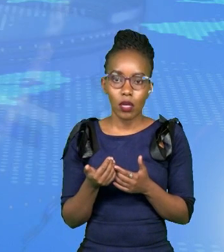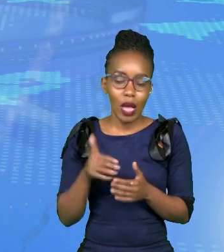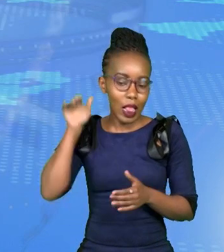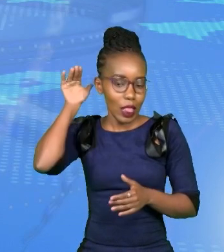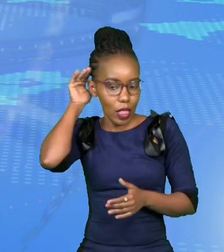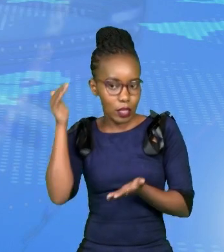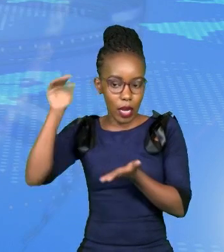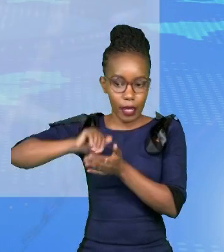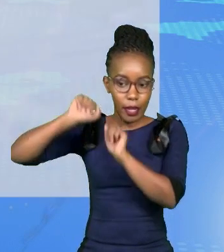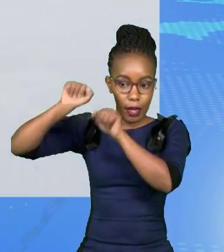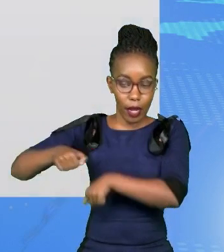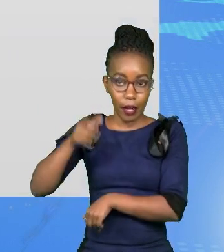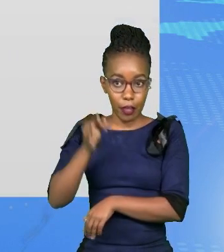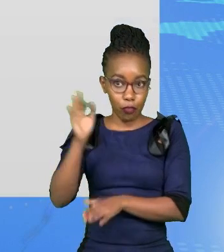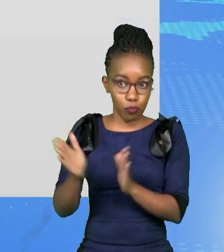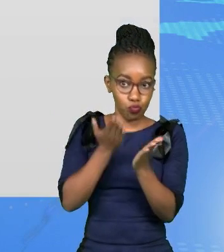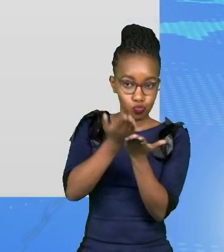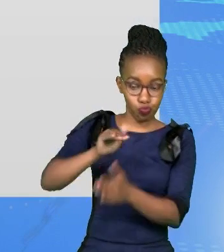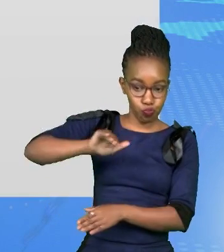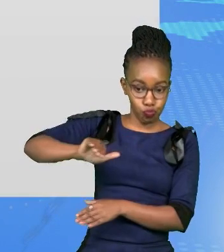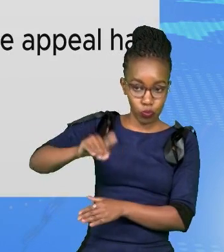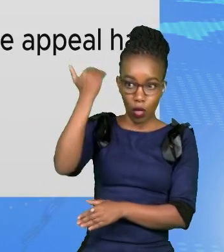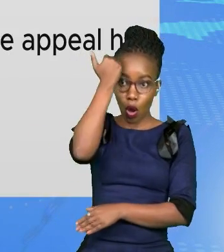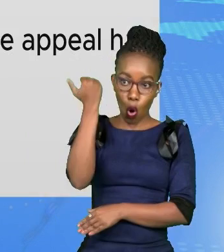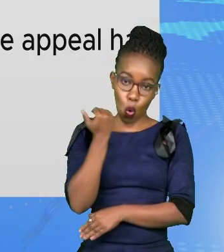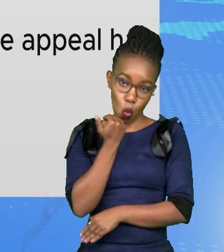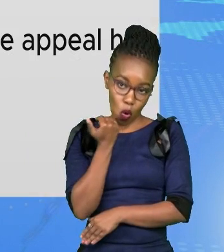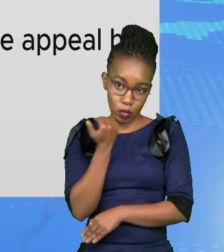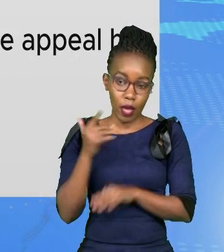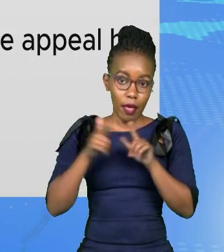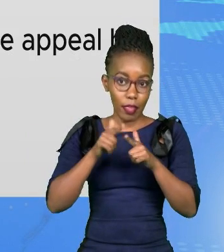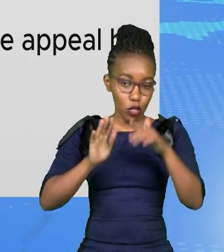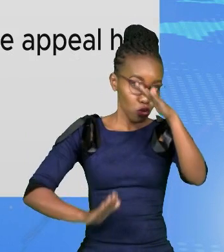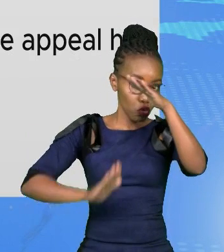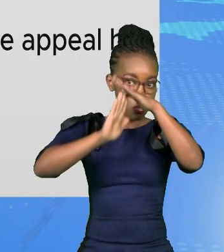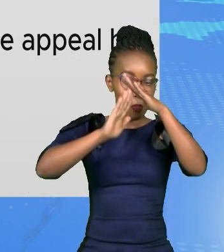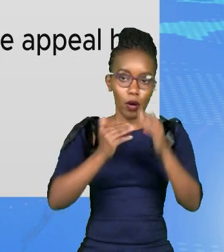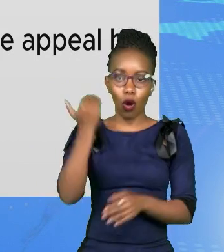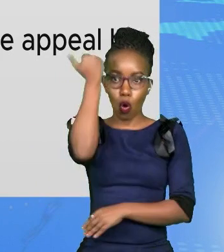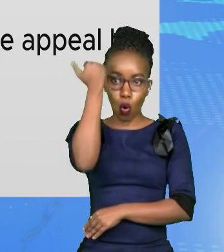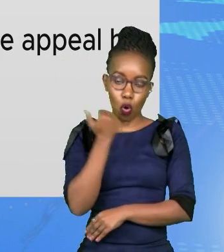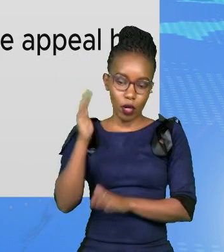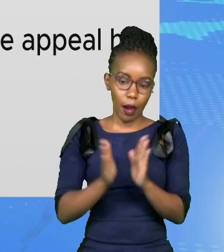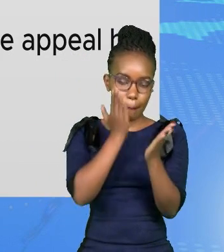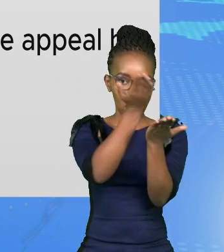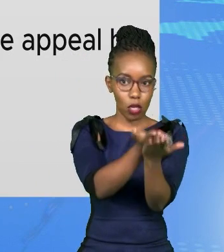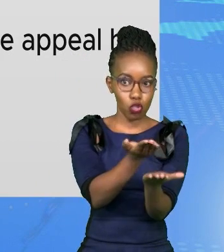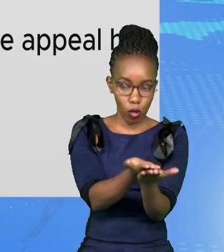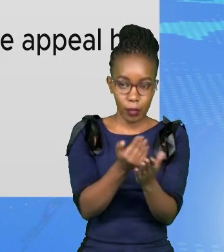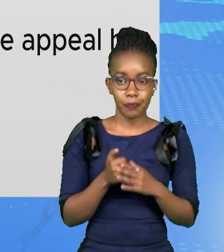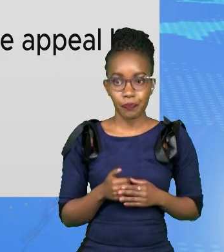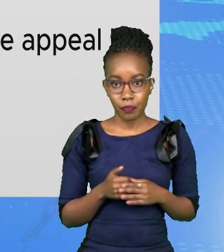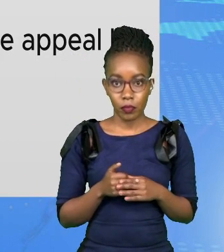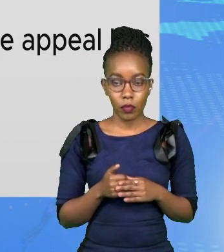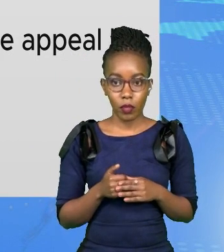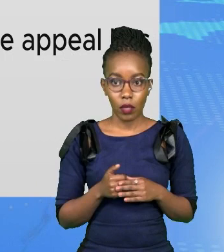hearing. And if an appeal is pending before the Court of Appeal, the High Court will entertain an application for resentencing